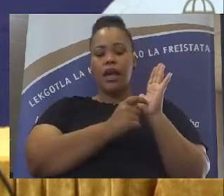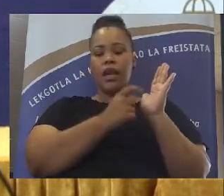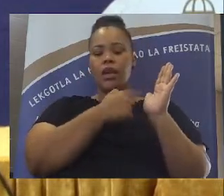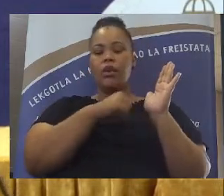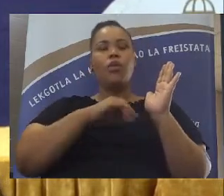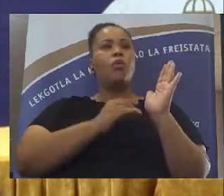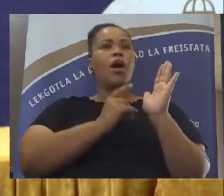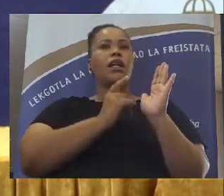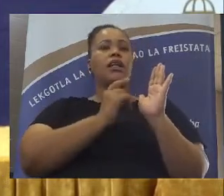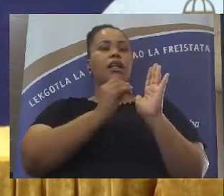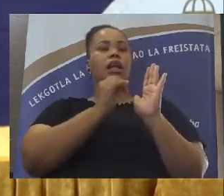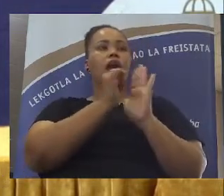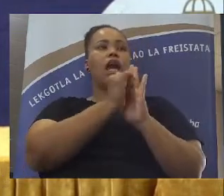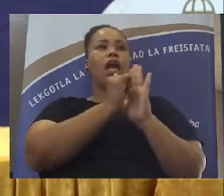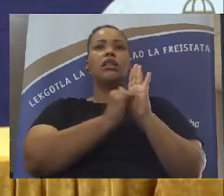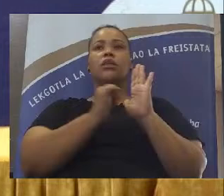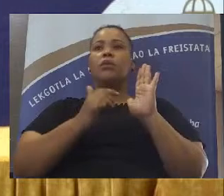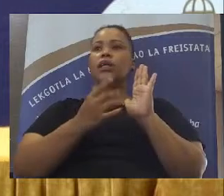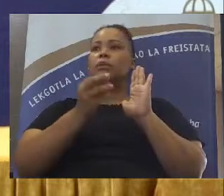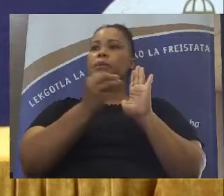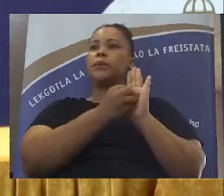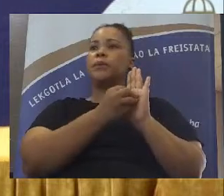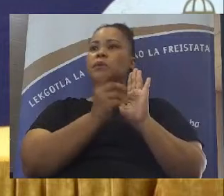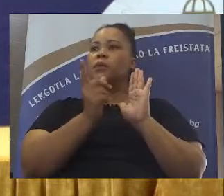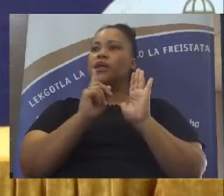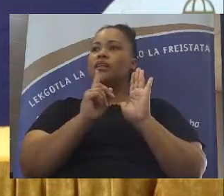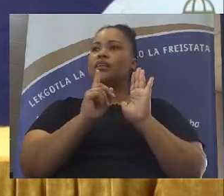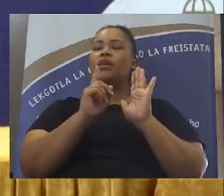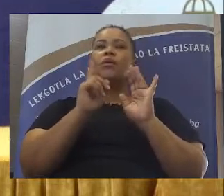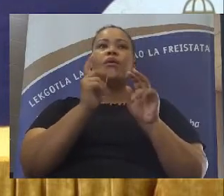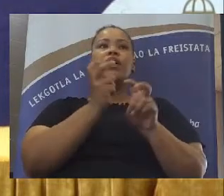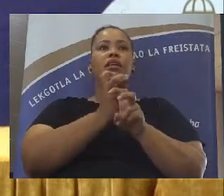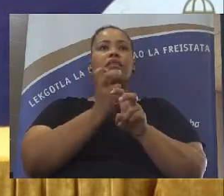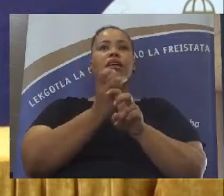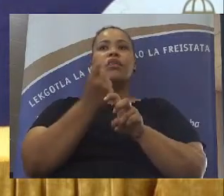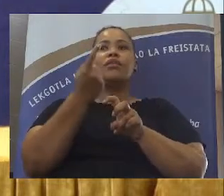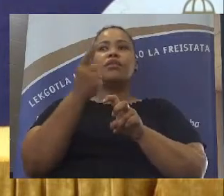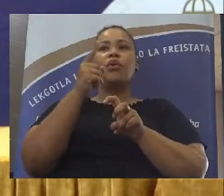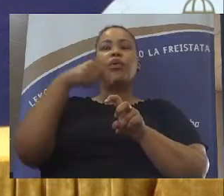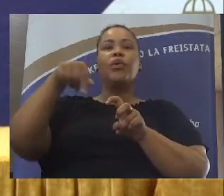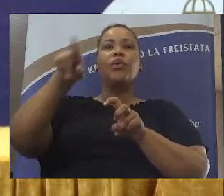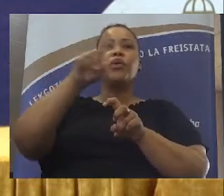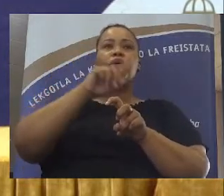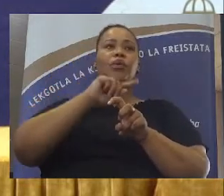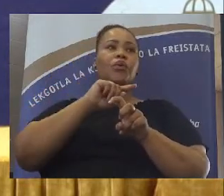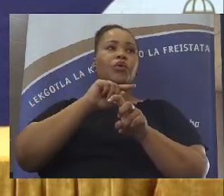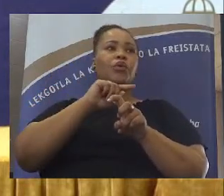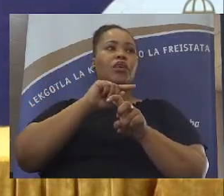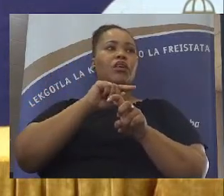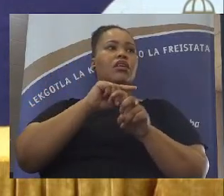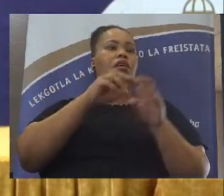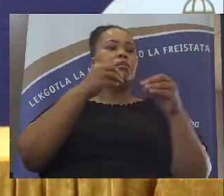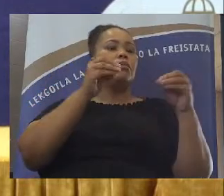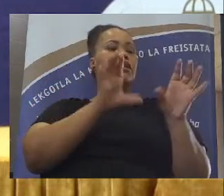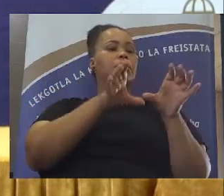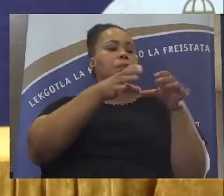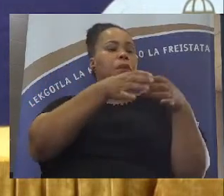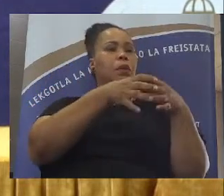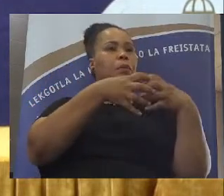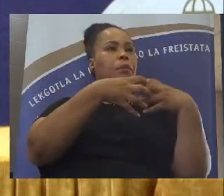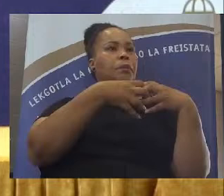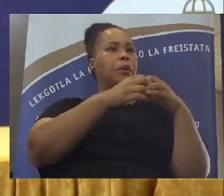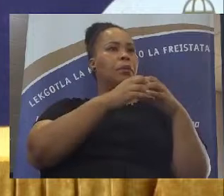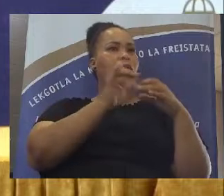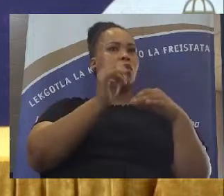us in this act? What are the things that makes it difficult for you to establish your own small businesses and to